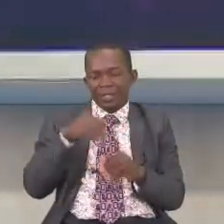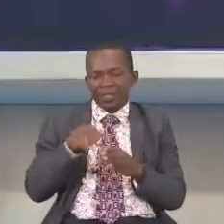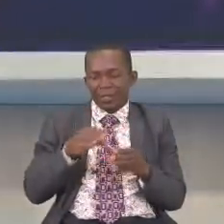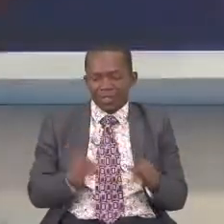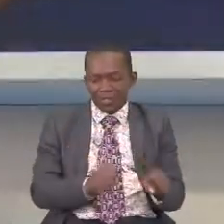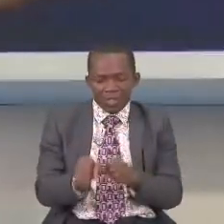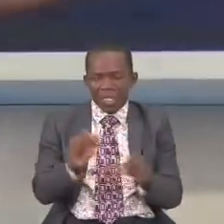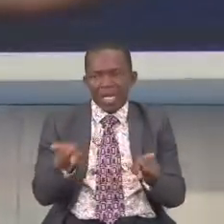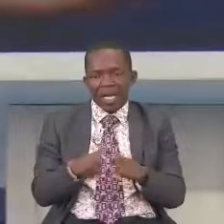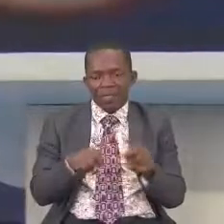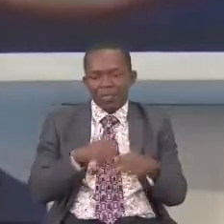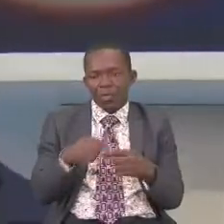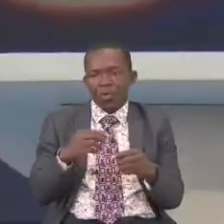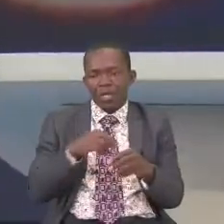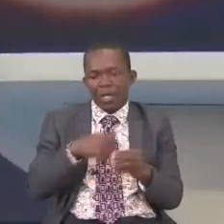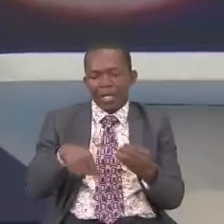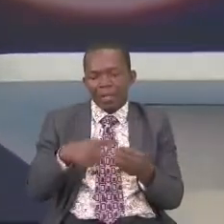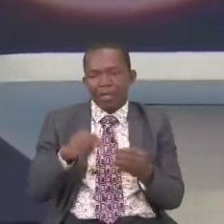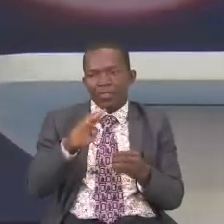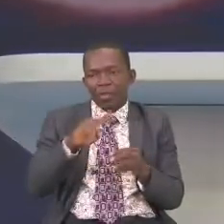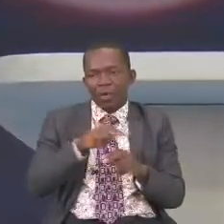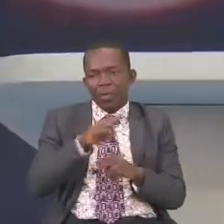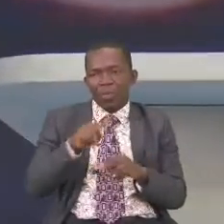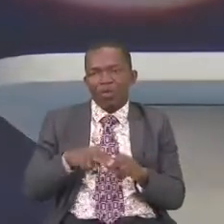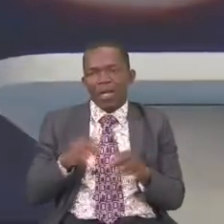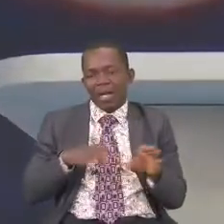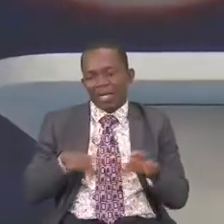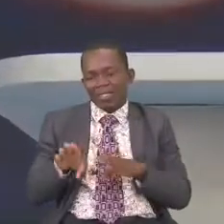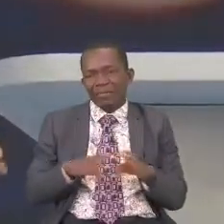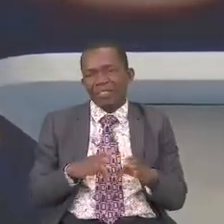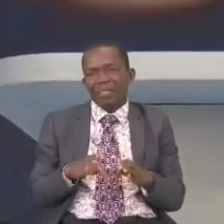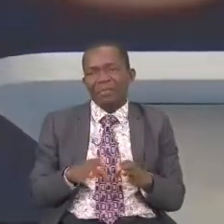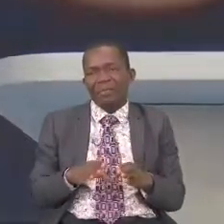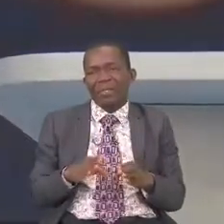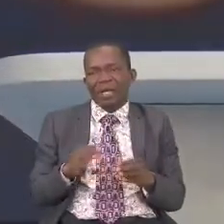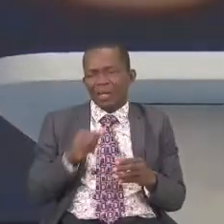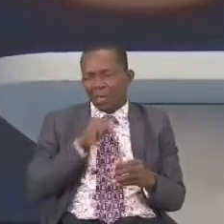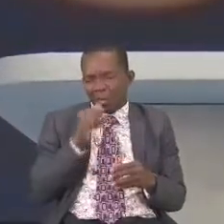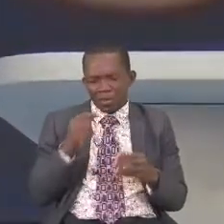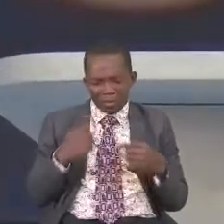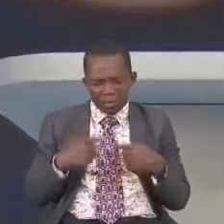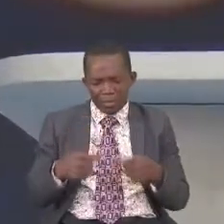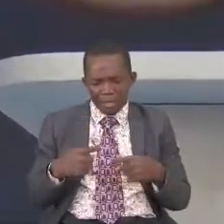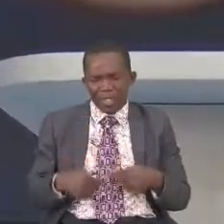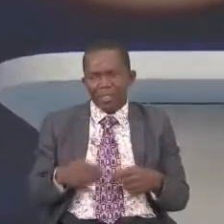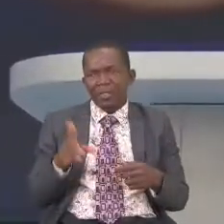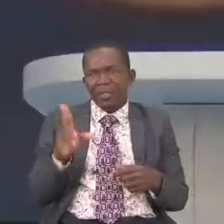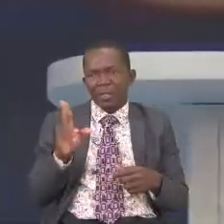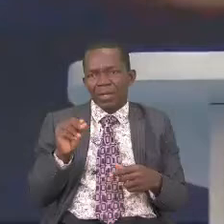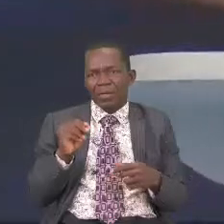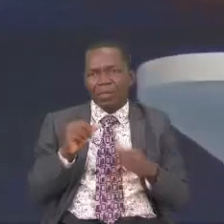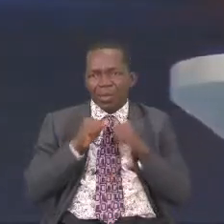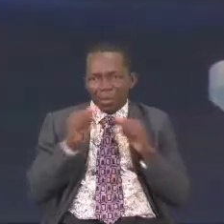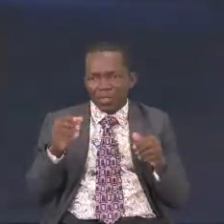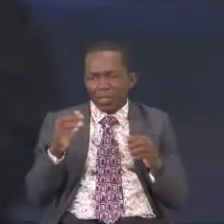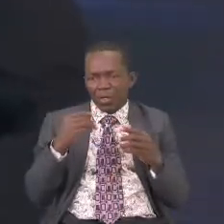normal activity. That faith is inside you. Silent, you are not bragging, you are not boasting, you are not